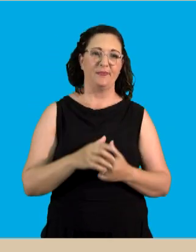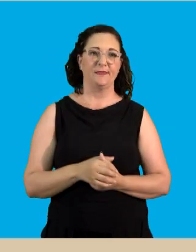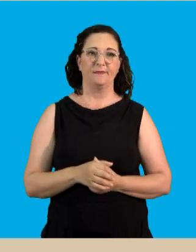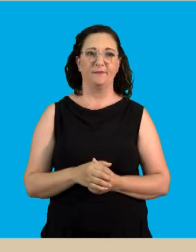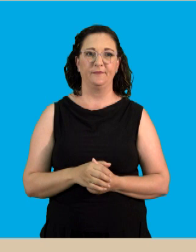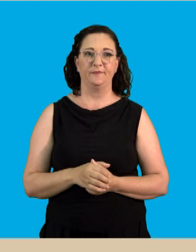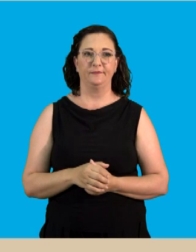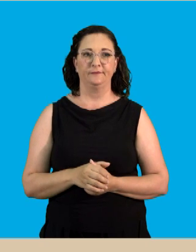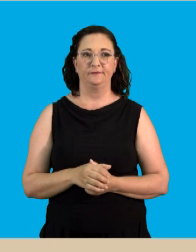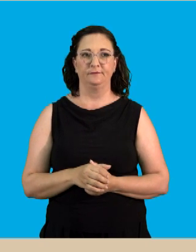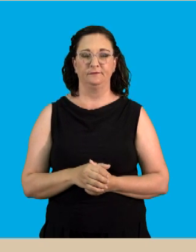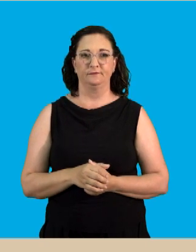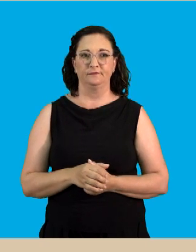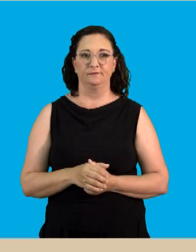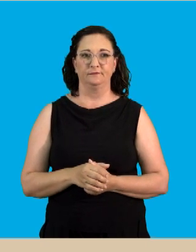light